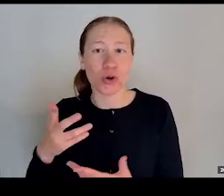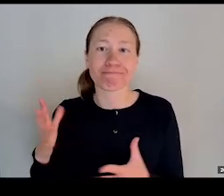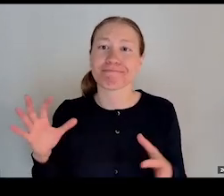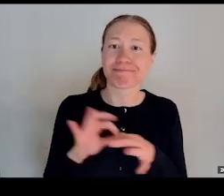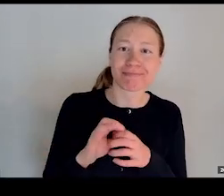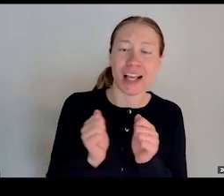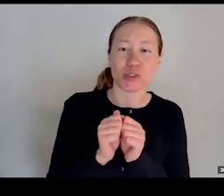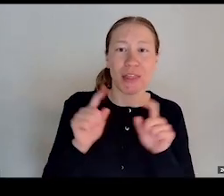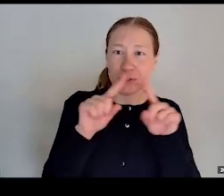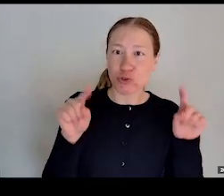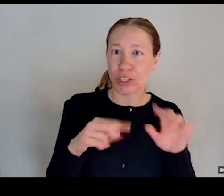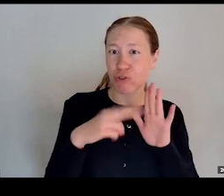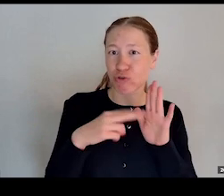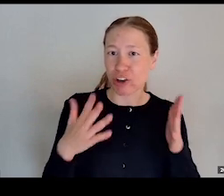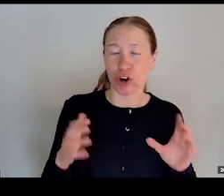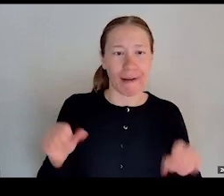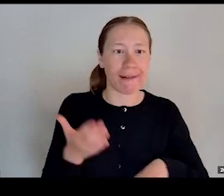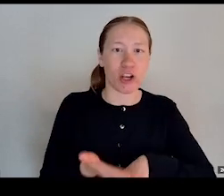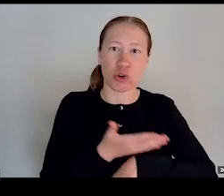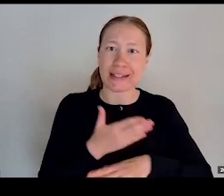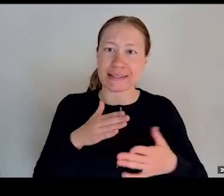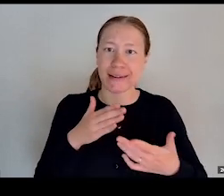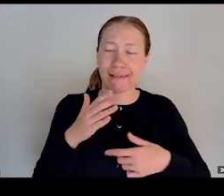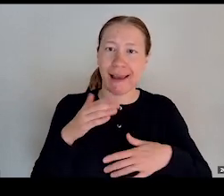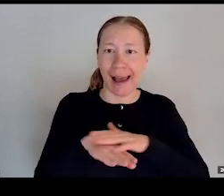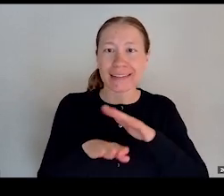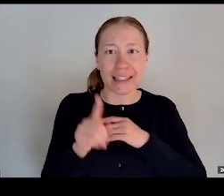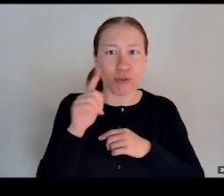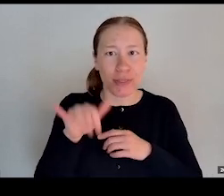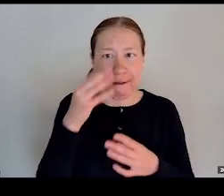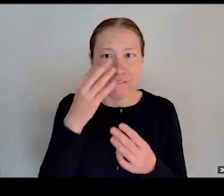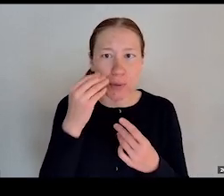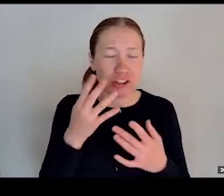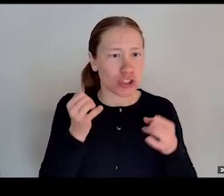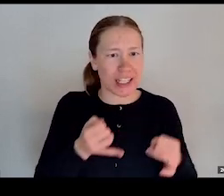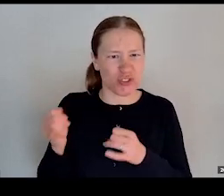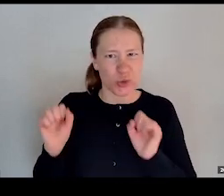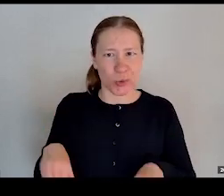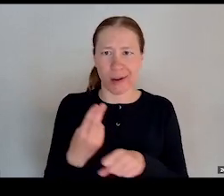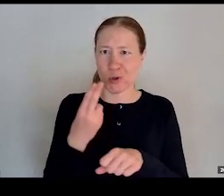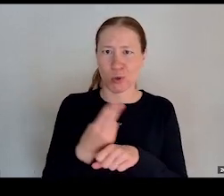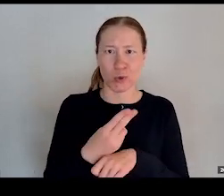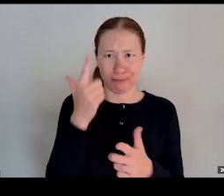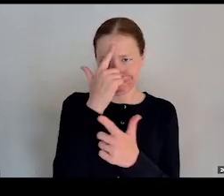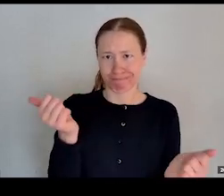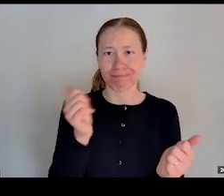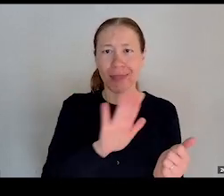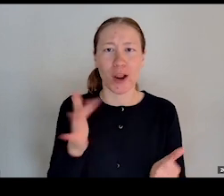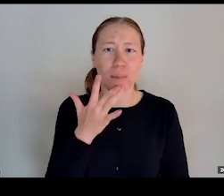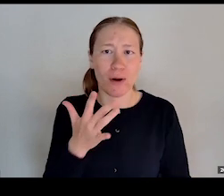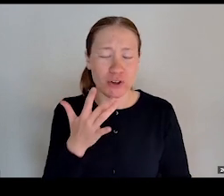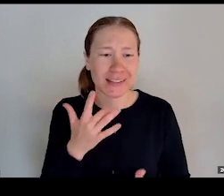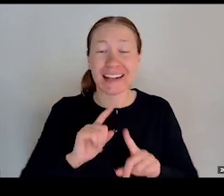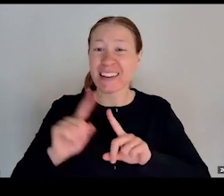access of this information so that individuals attending can access it from a variety of different ways and at different times